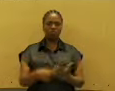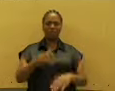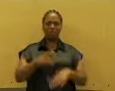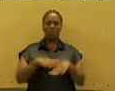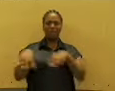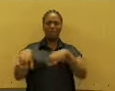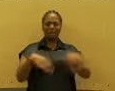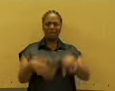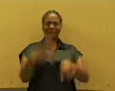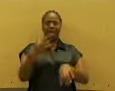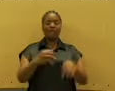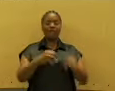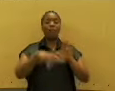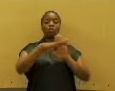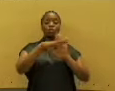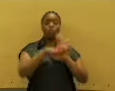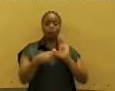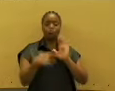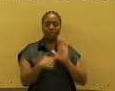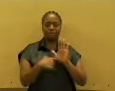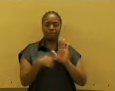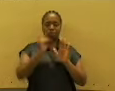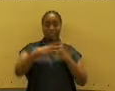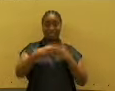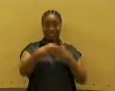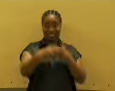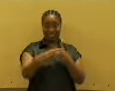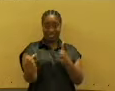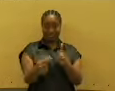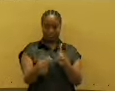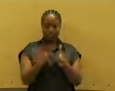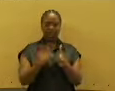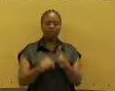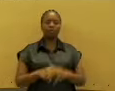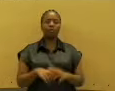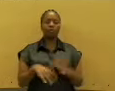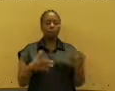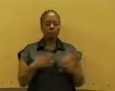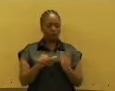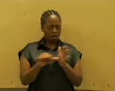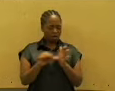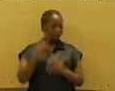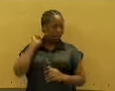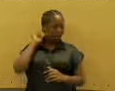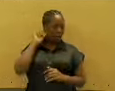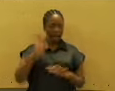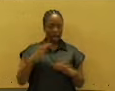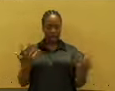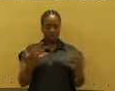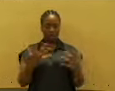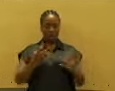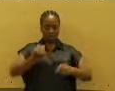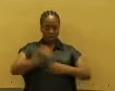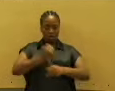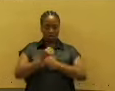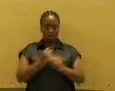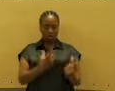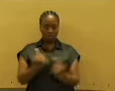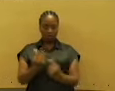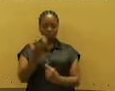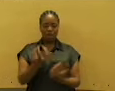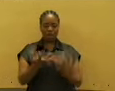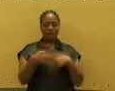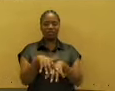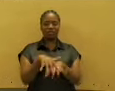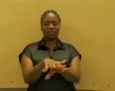which really do seek to promote social justice, critical consciousness, and inclusive practices that will co-create university